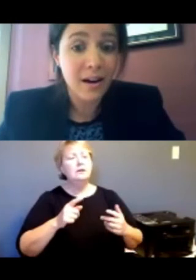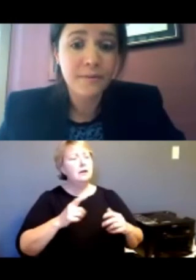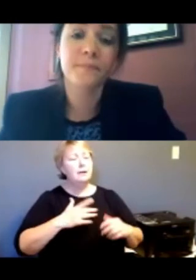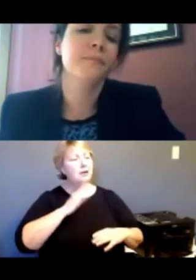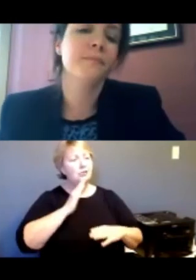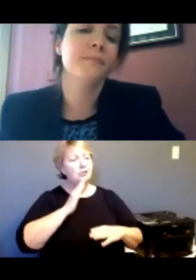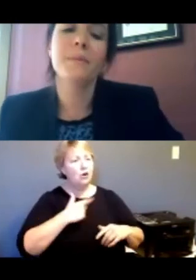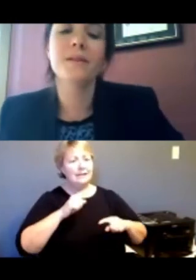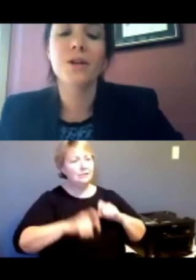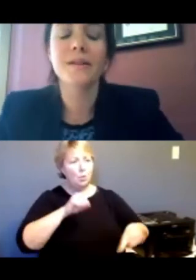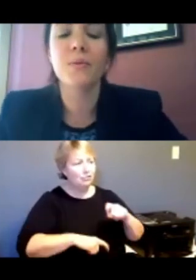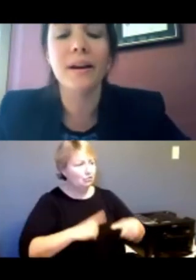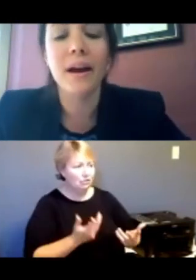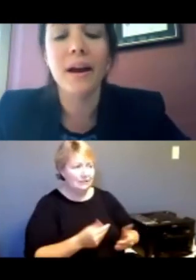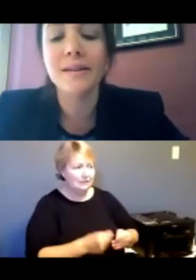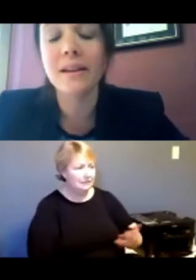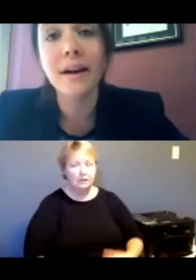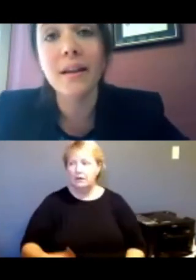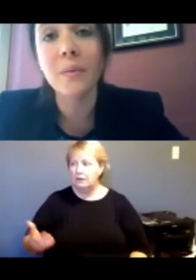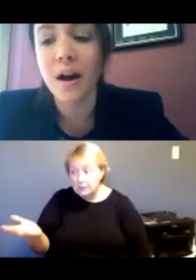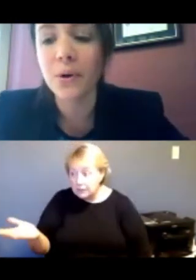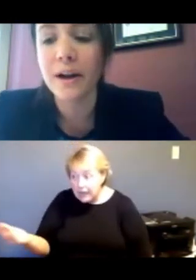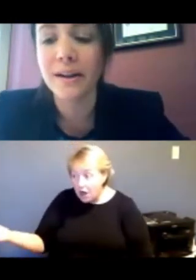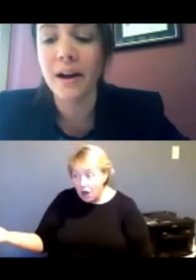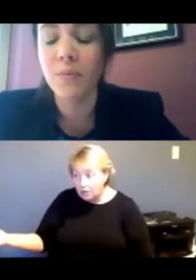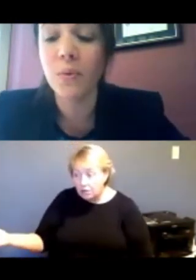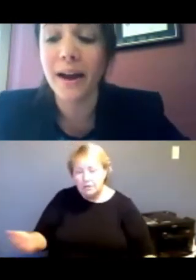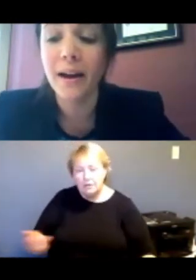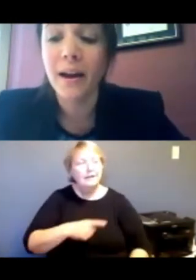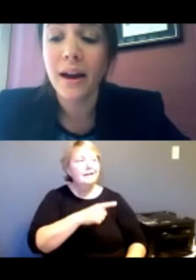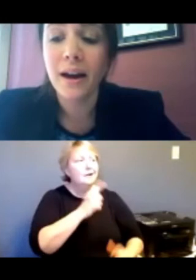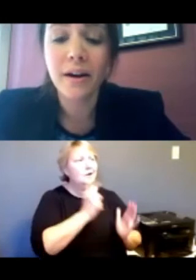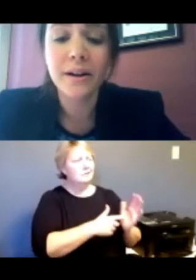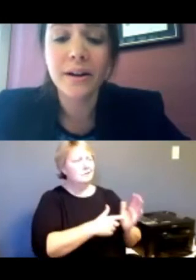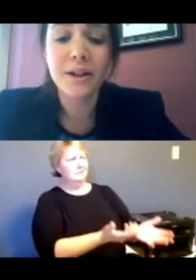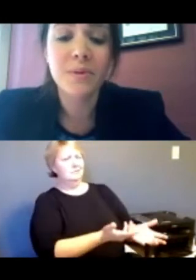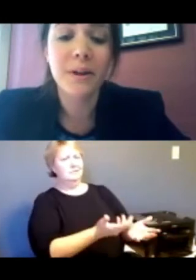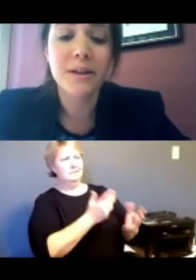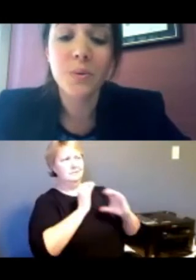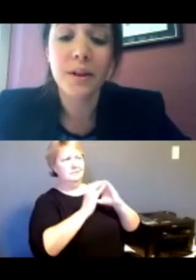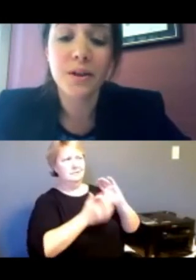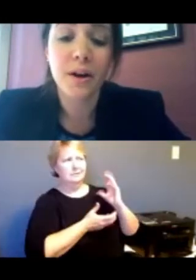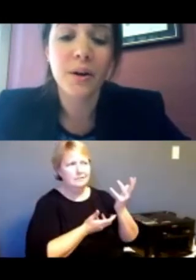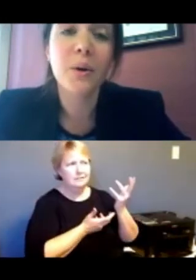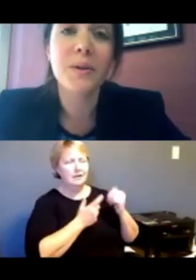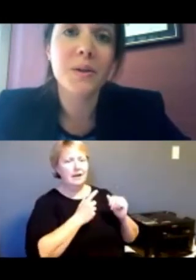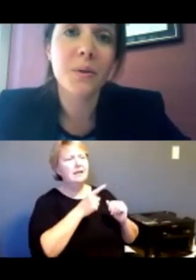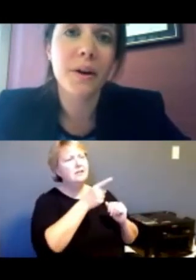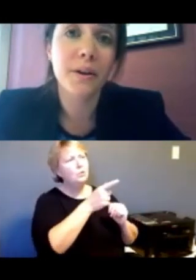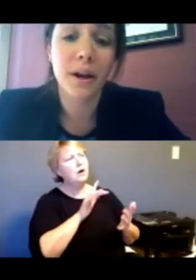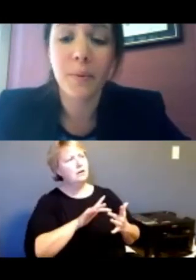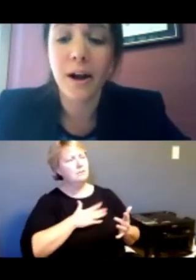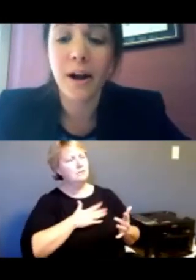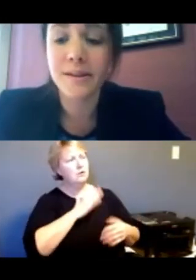they are?" Mrs. Jackson recognized that the dialogue was not progressing in a helpful way and encouraged him to be in touch with their daughter, who was also